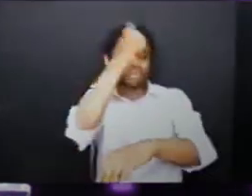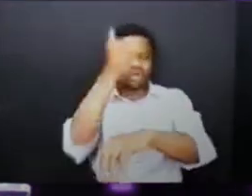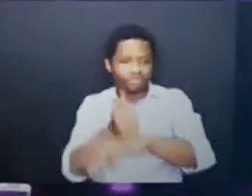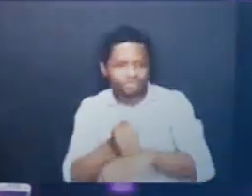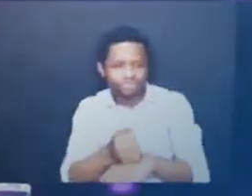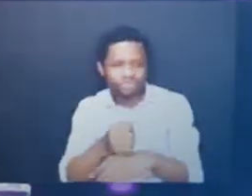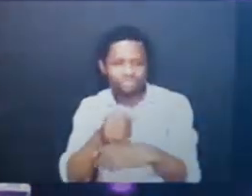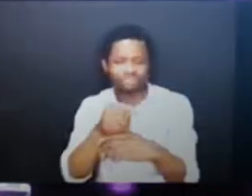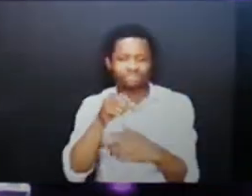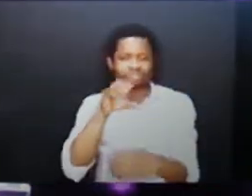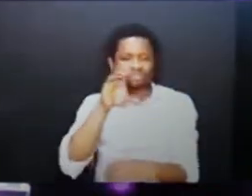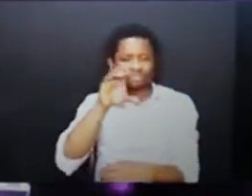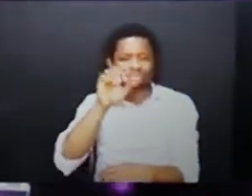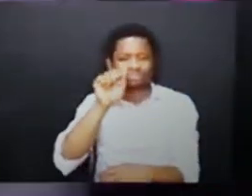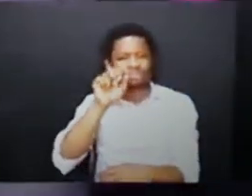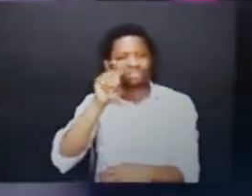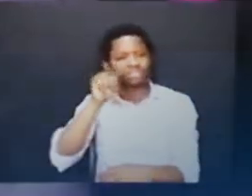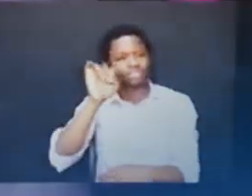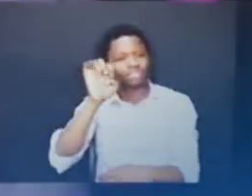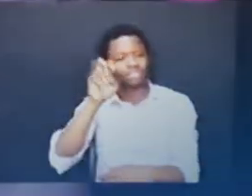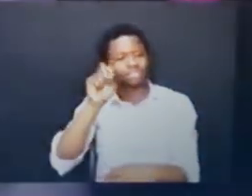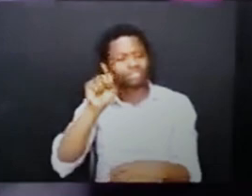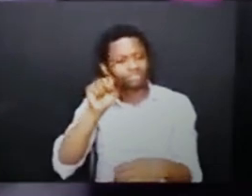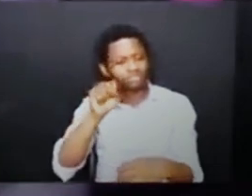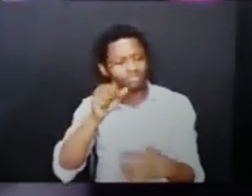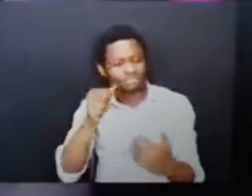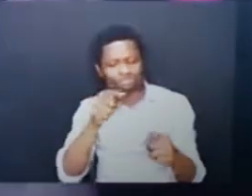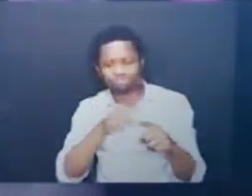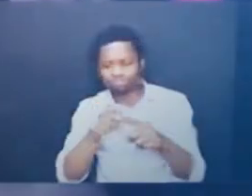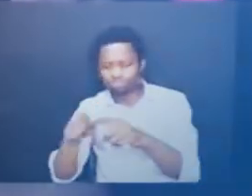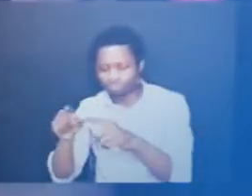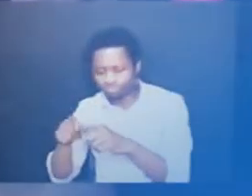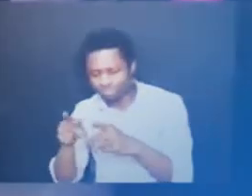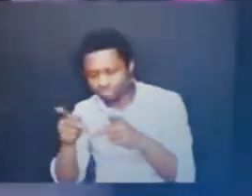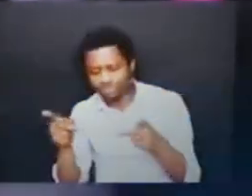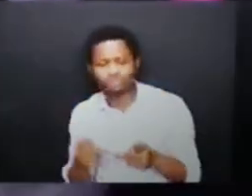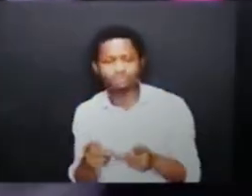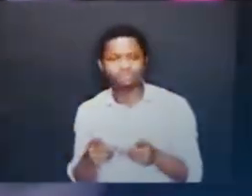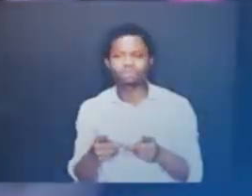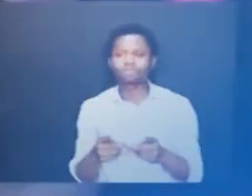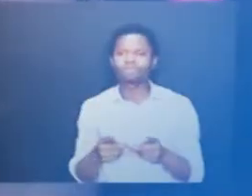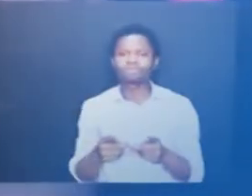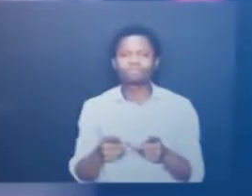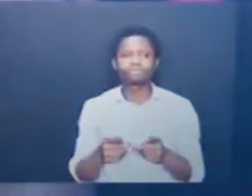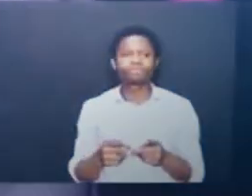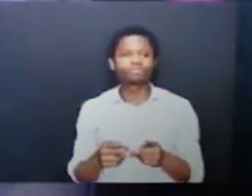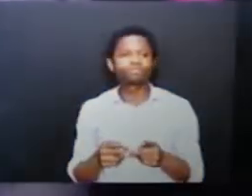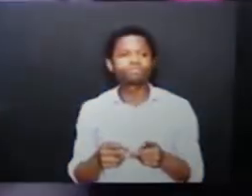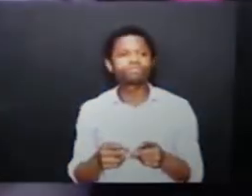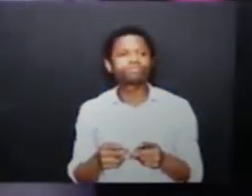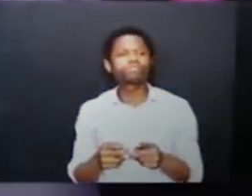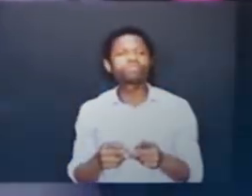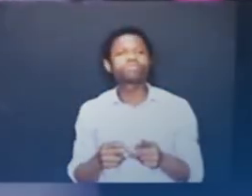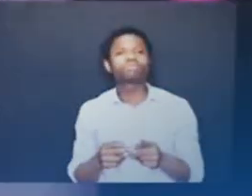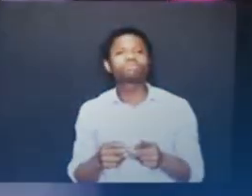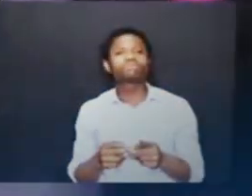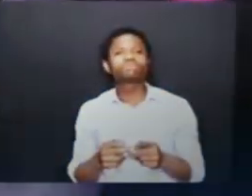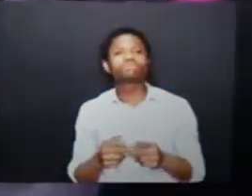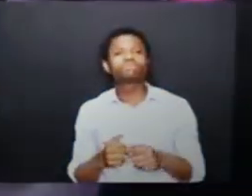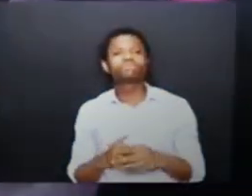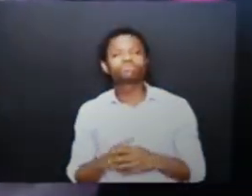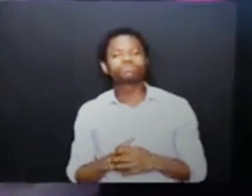aye ting Israel so. Midian inti Israel 4 year a 2 ah a wo a mipomu